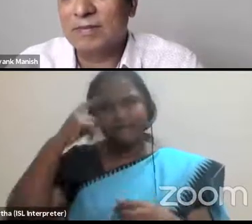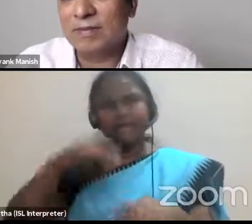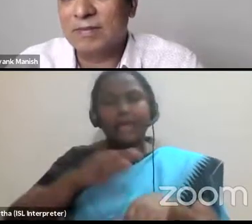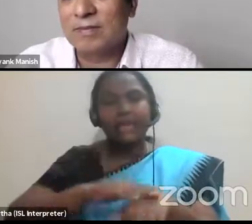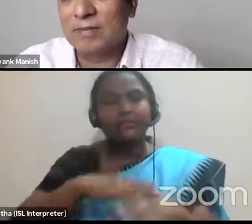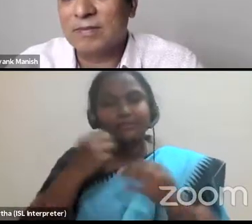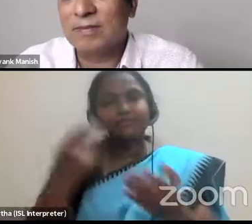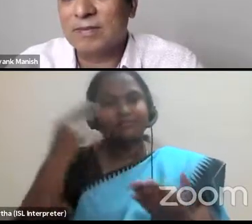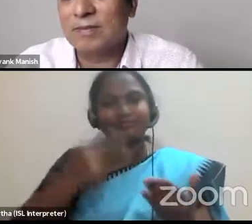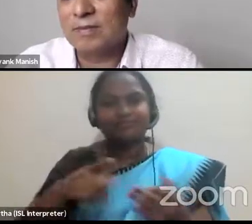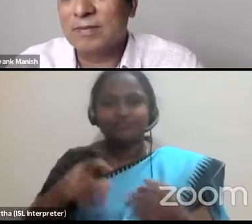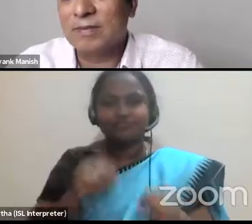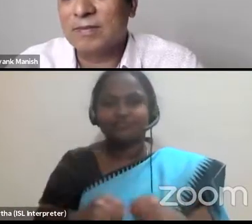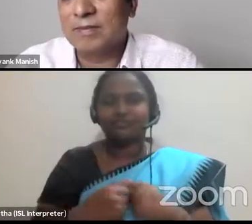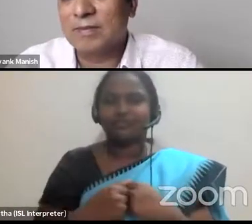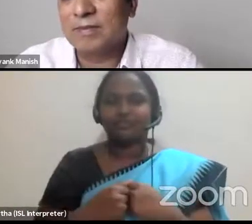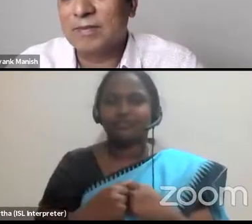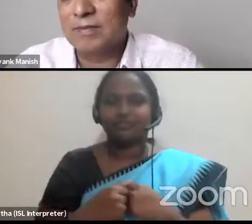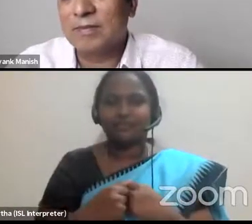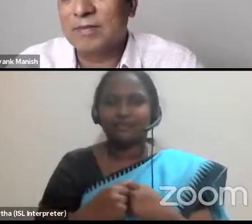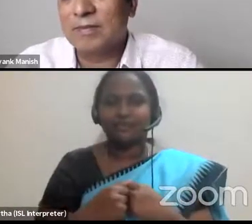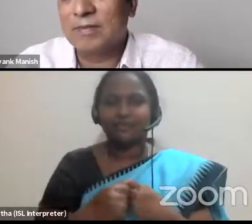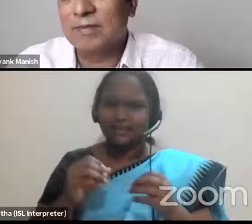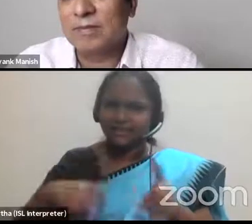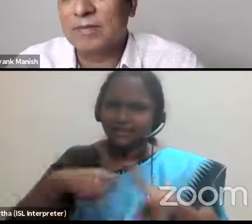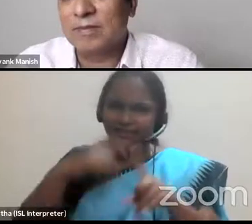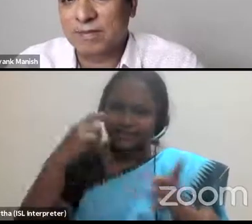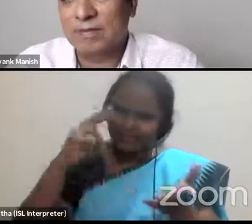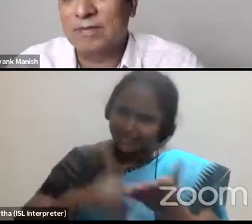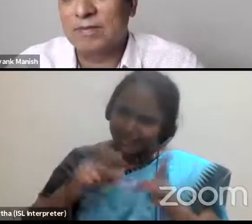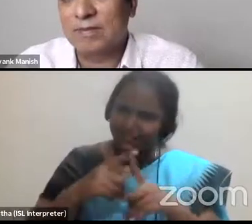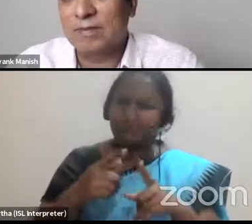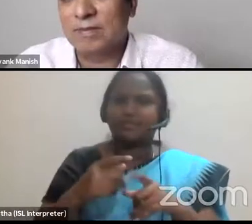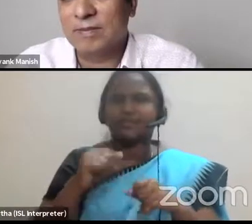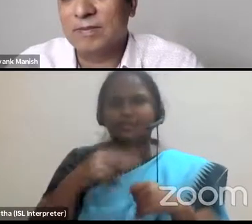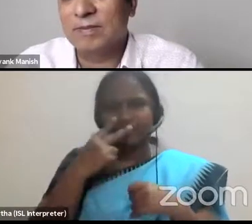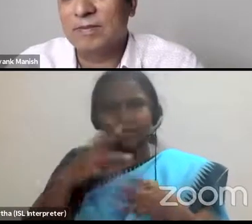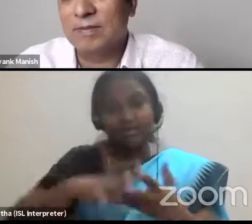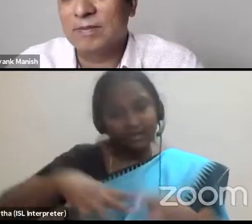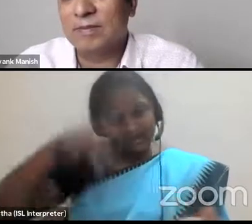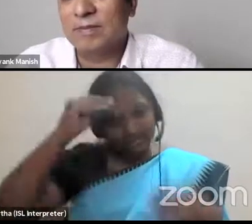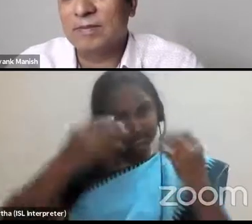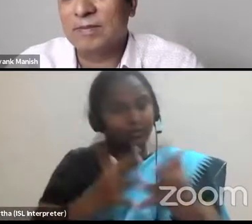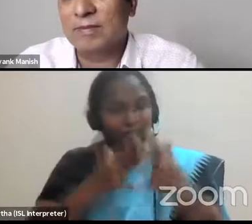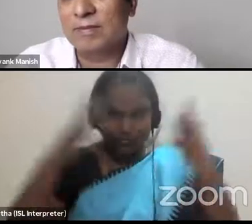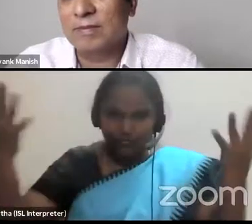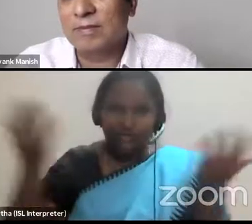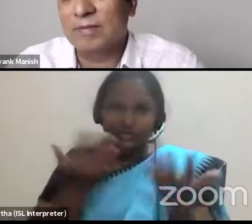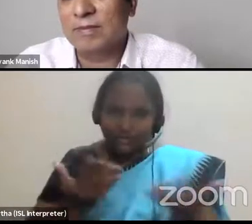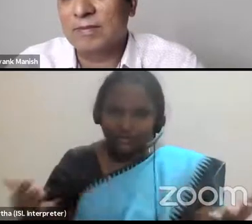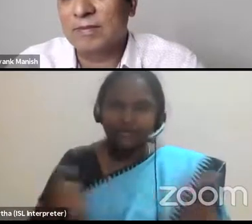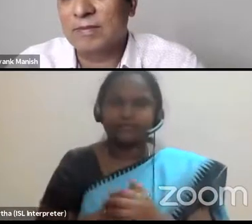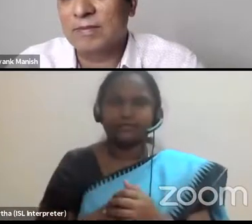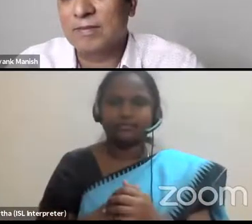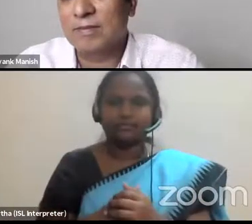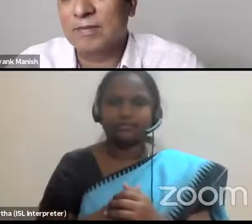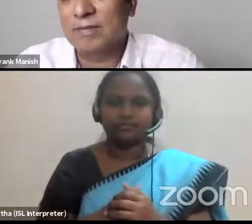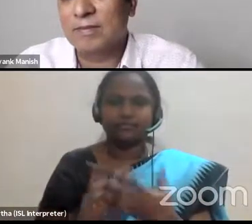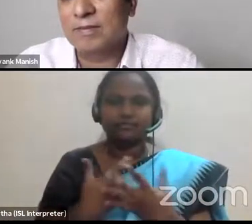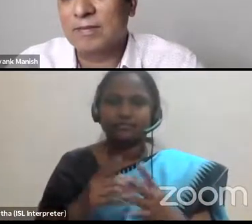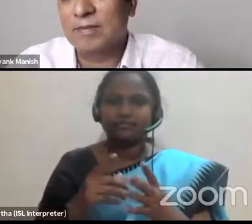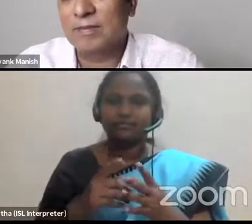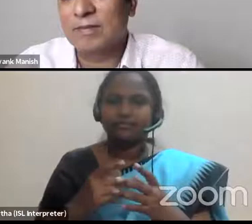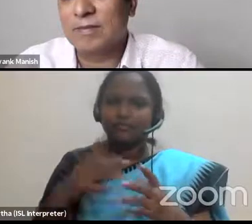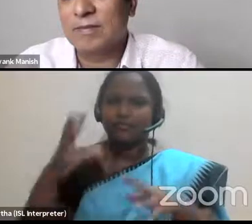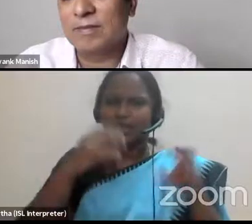drawing room, right? And you can actually have your kids look at it and learn more things than they could otherwise could have learned.